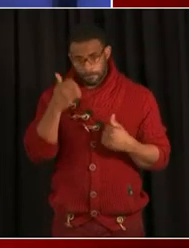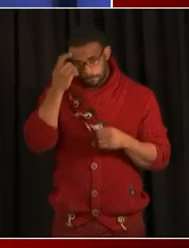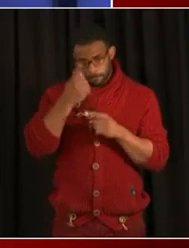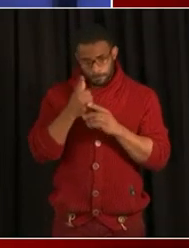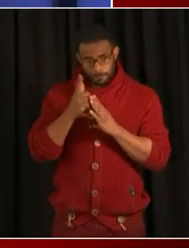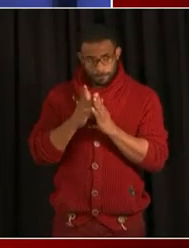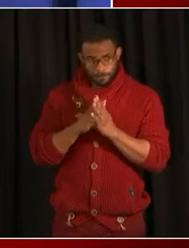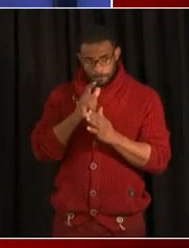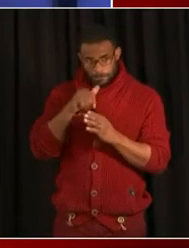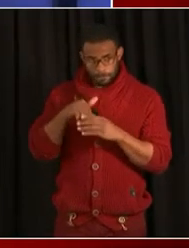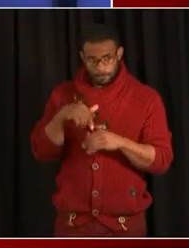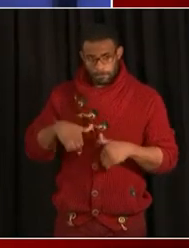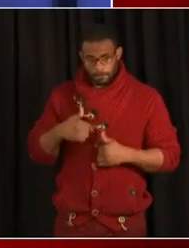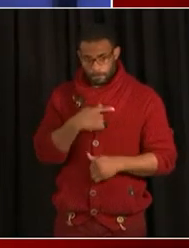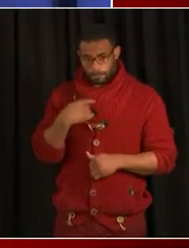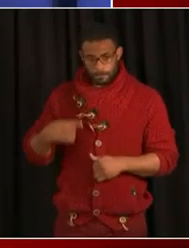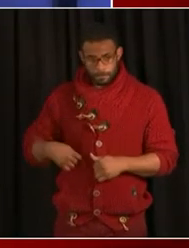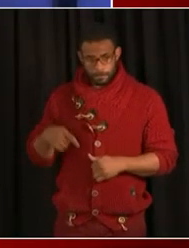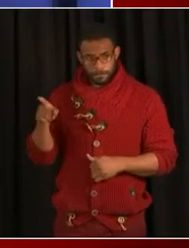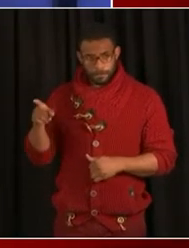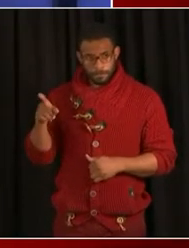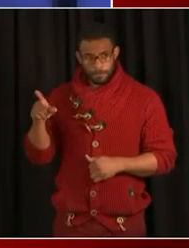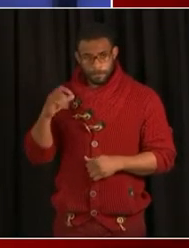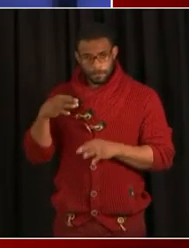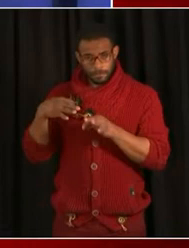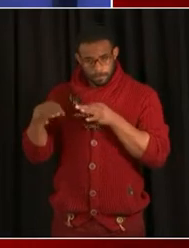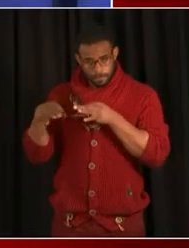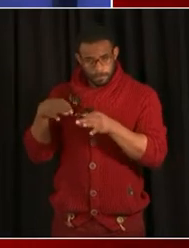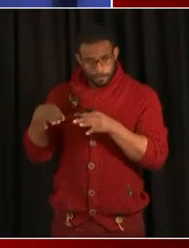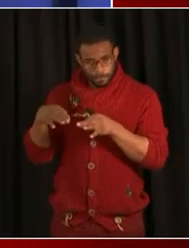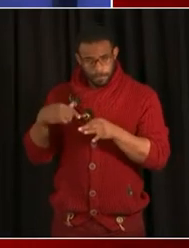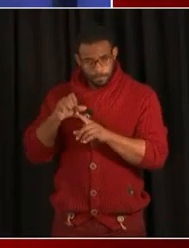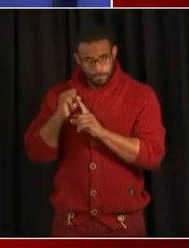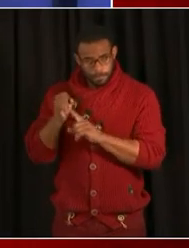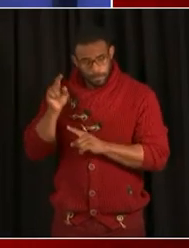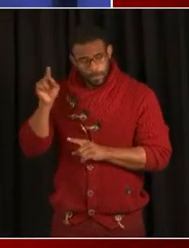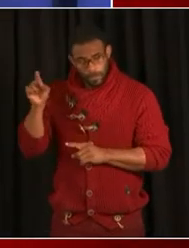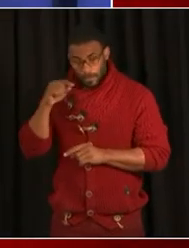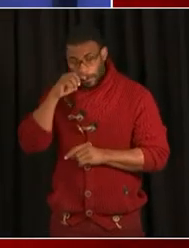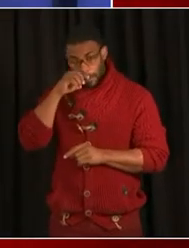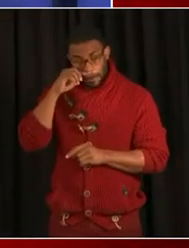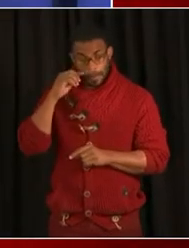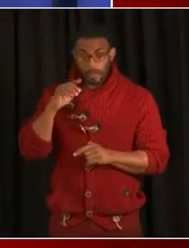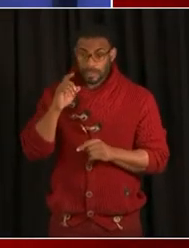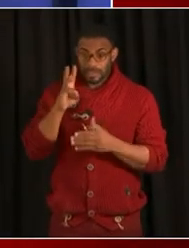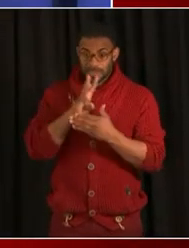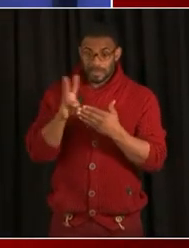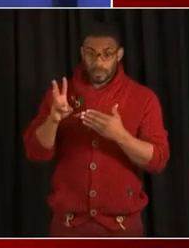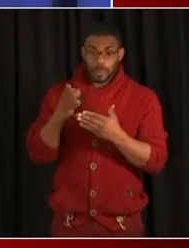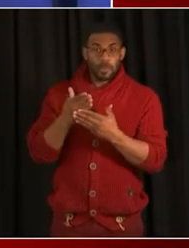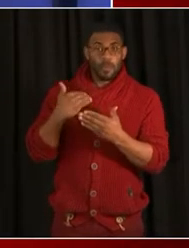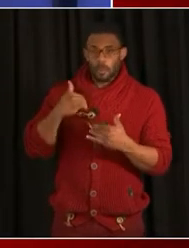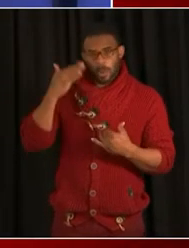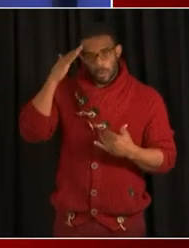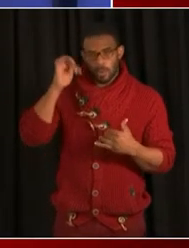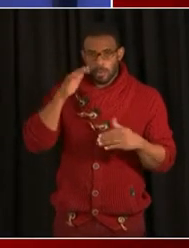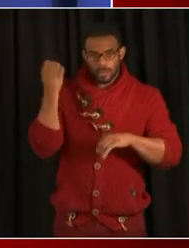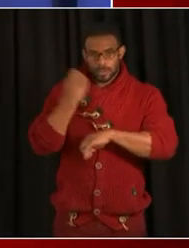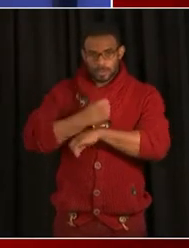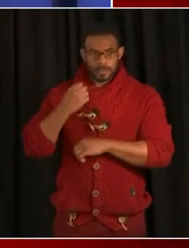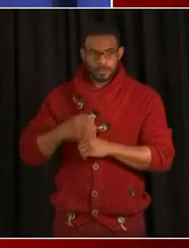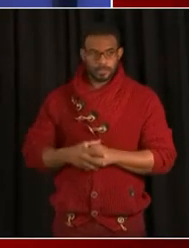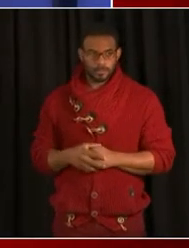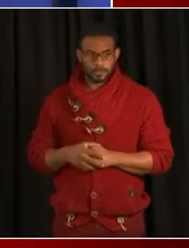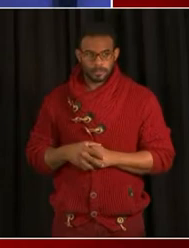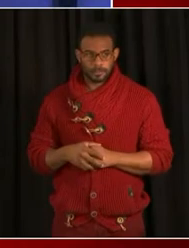a brother-in-law who's in China, and he was explaining to me the situation. So 6 weeks before, we knew we were going to